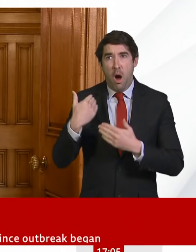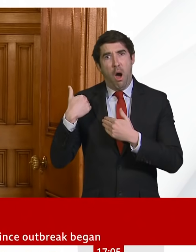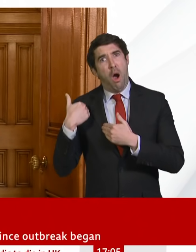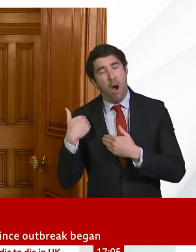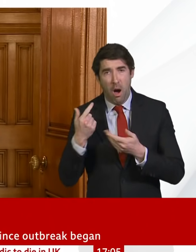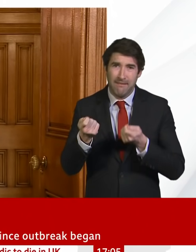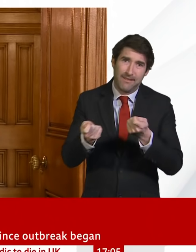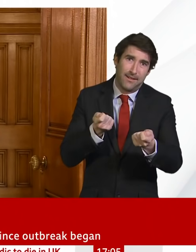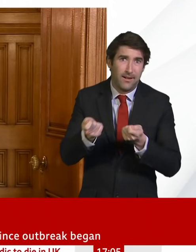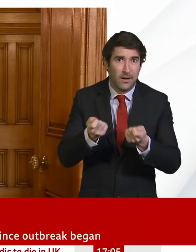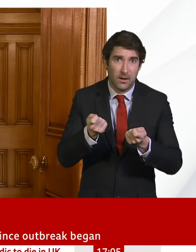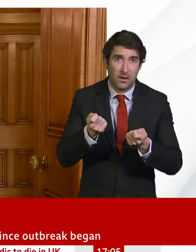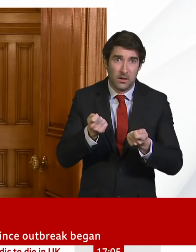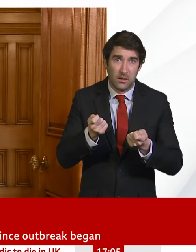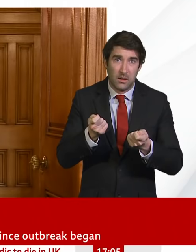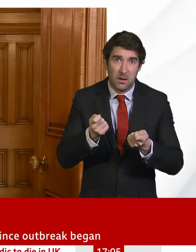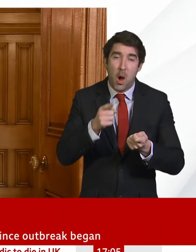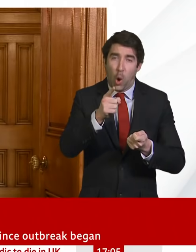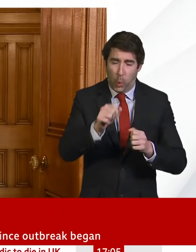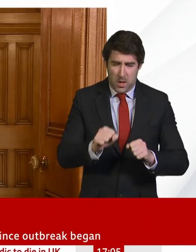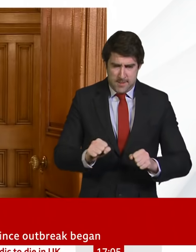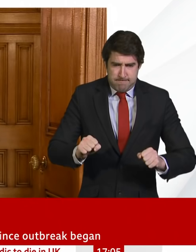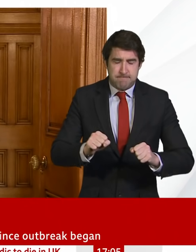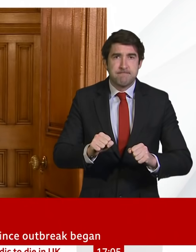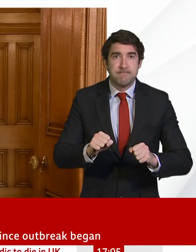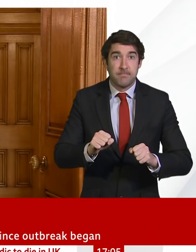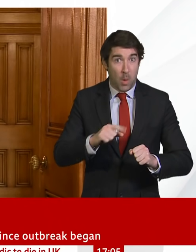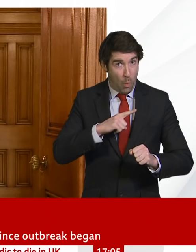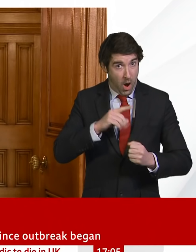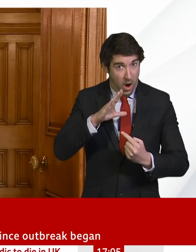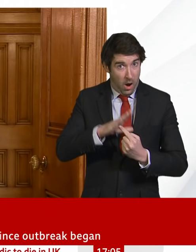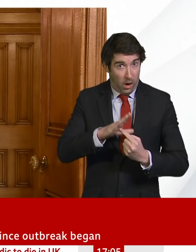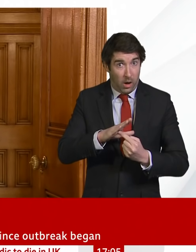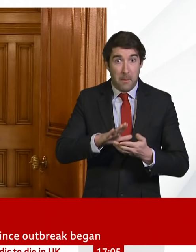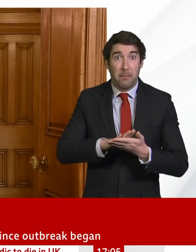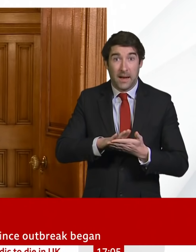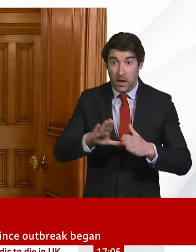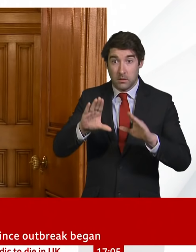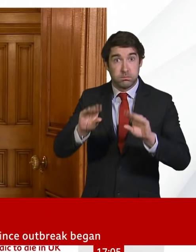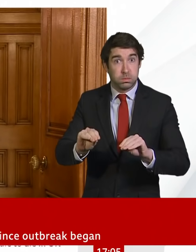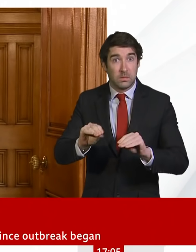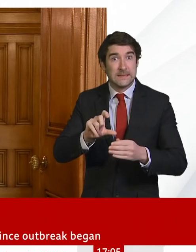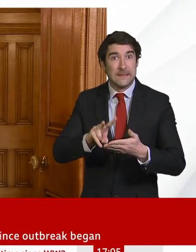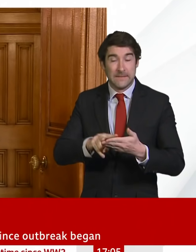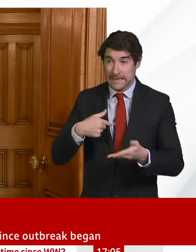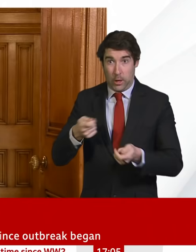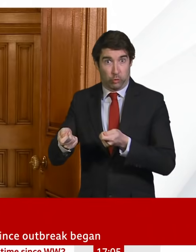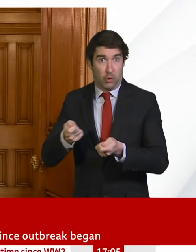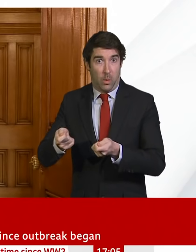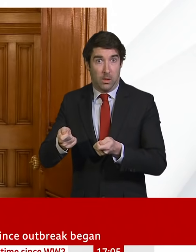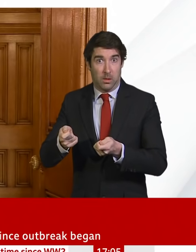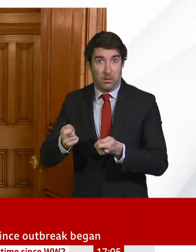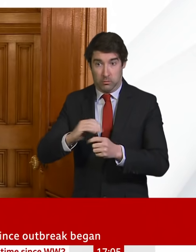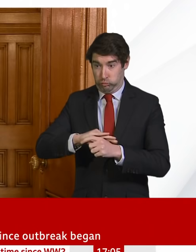passes, and it will, we are ready to bounce back. Our businesses are doing all they